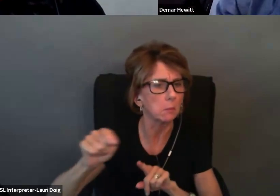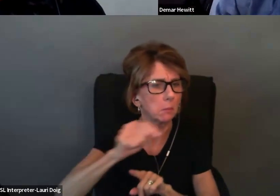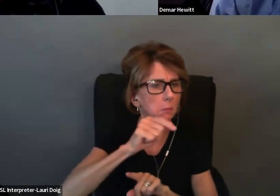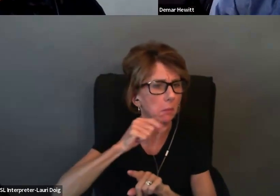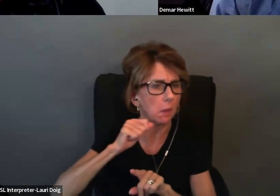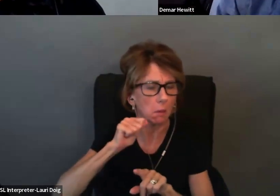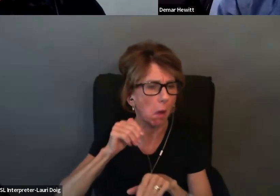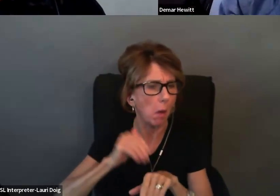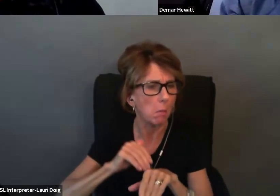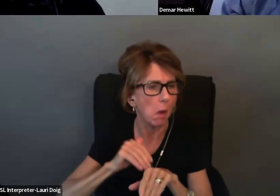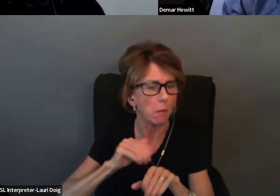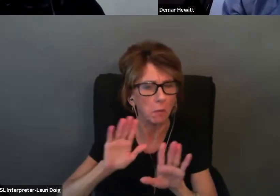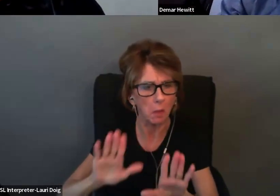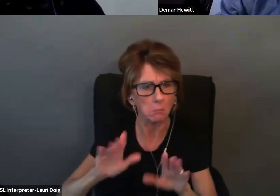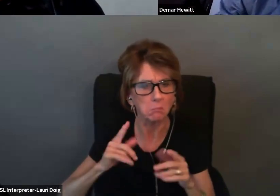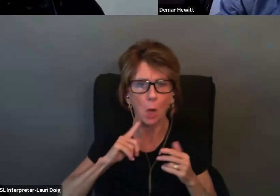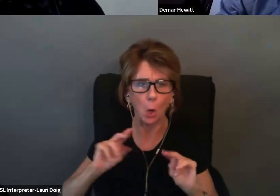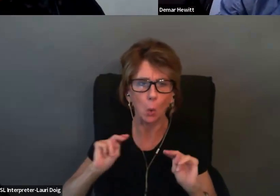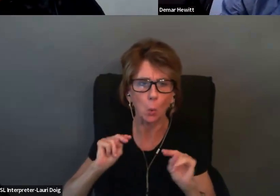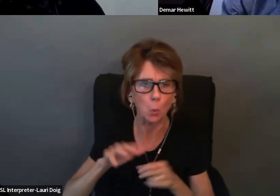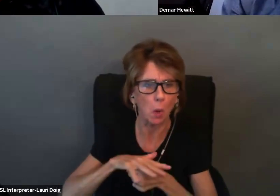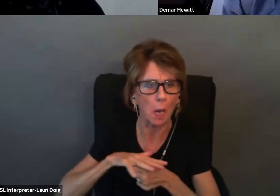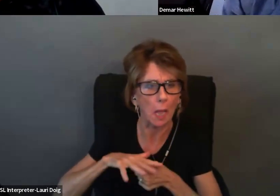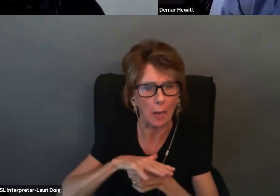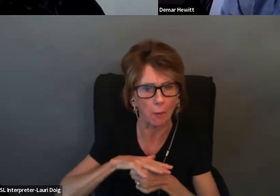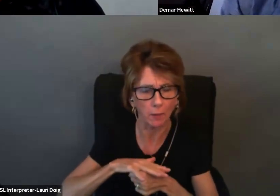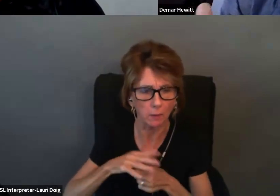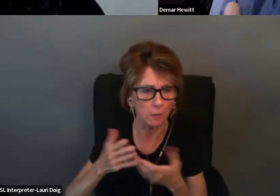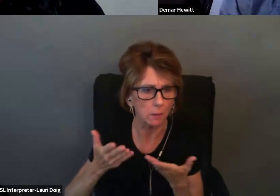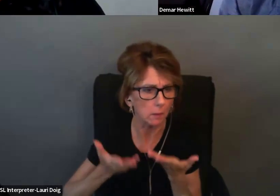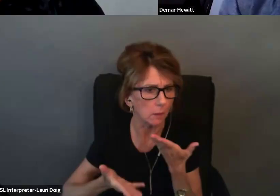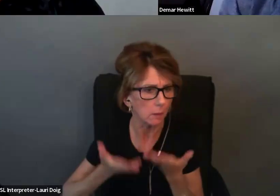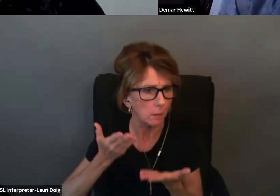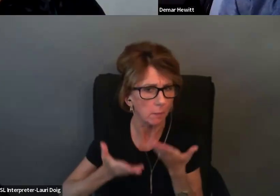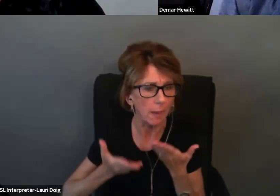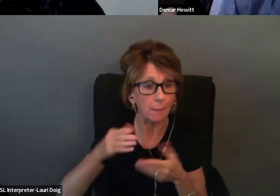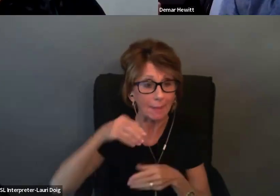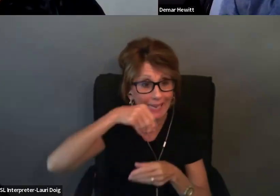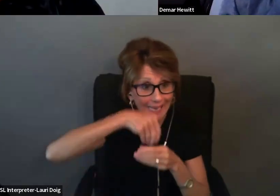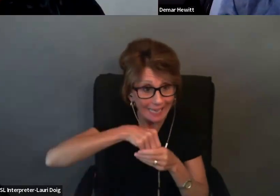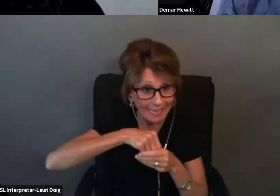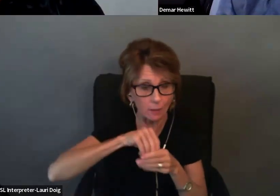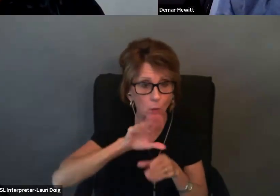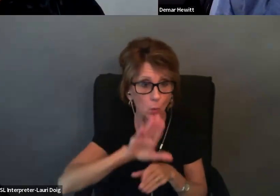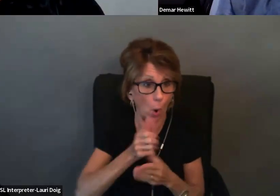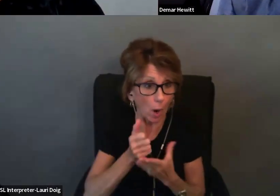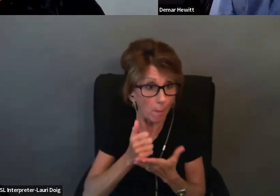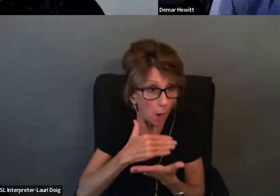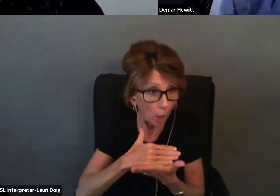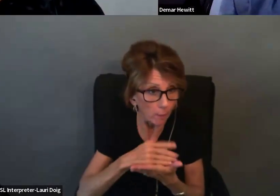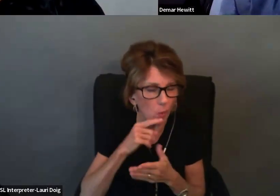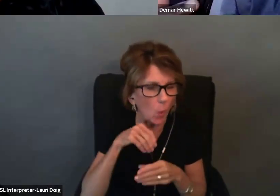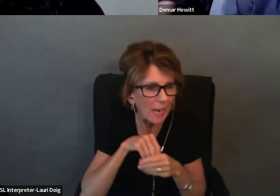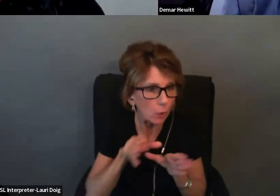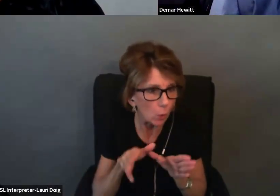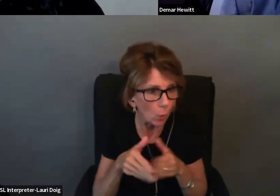disability of another tenant. So they may not allow smoking in the unit. It could be on your balcony, depending on the setup of your